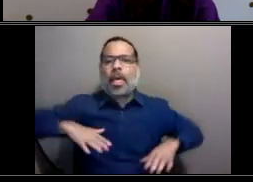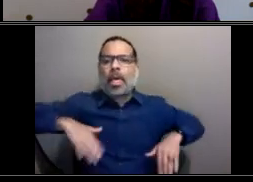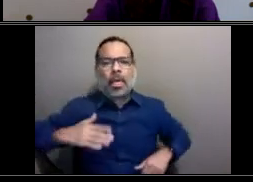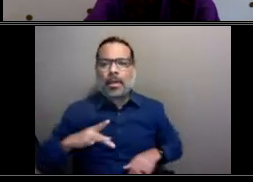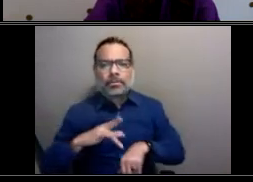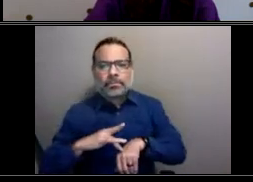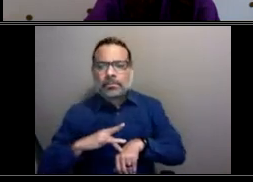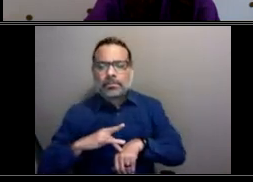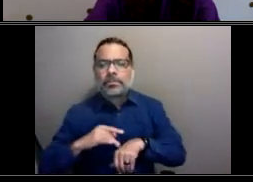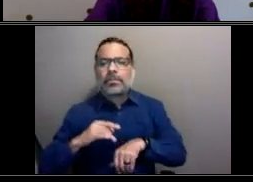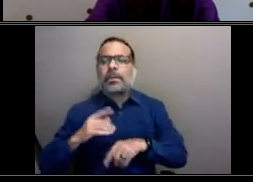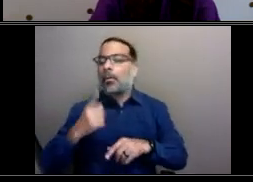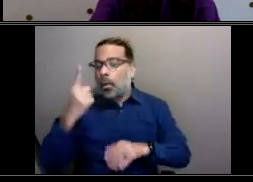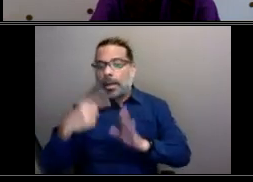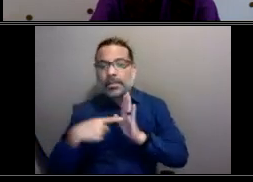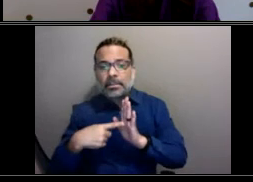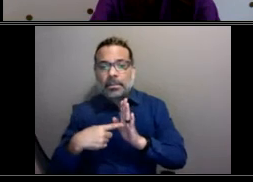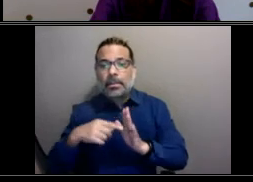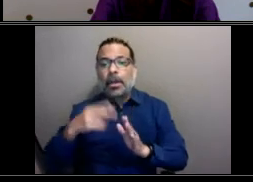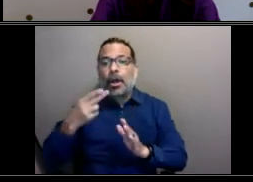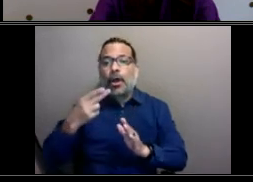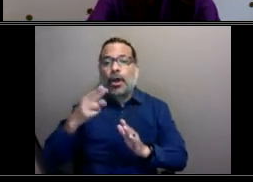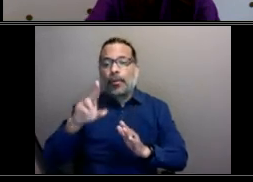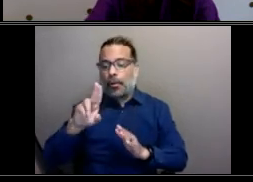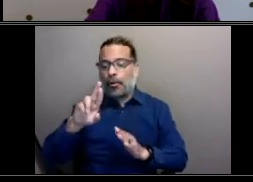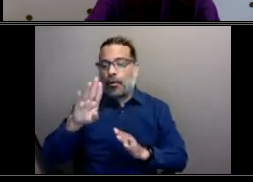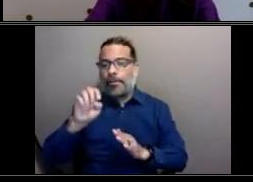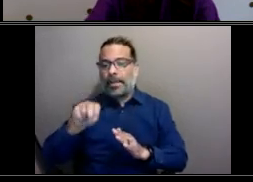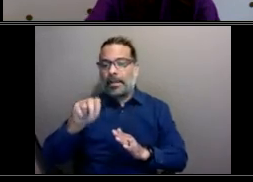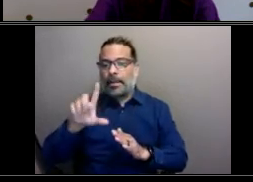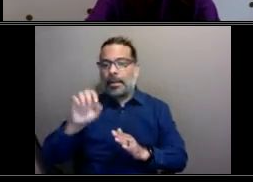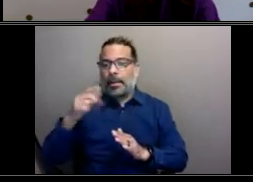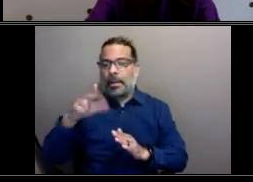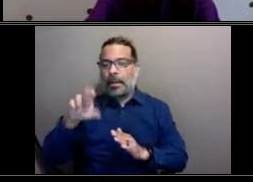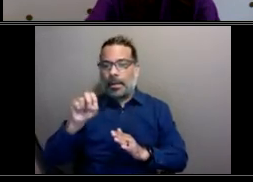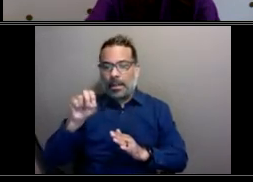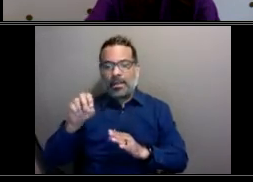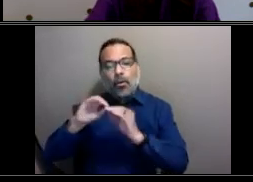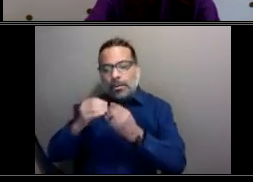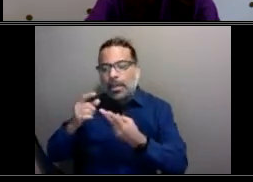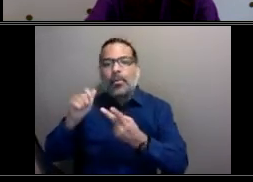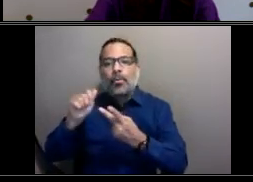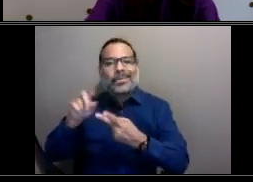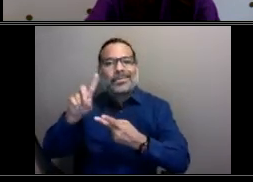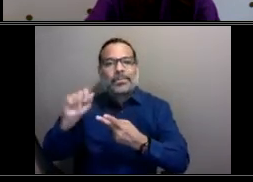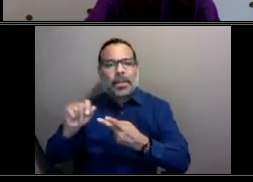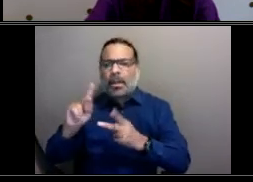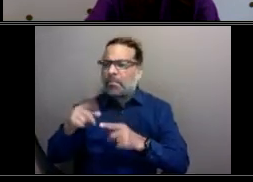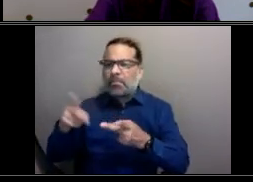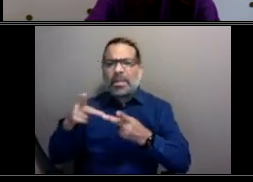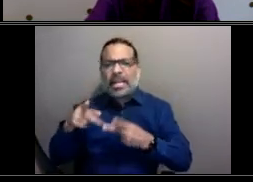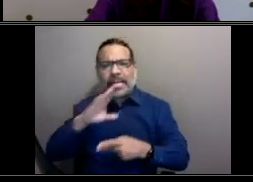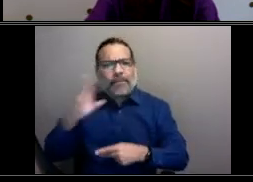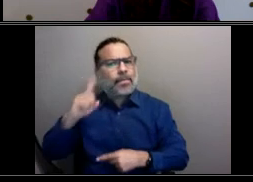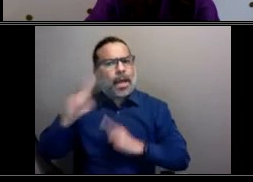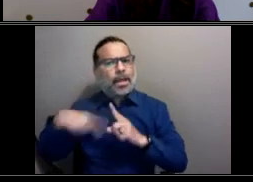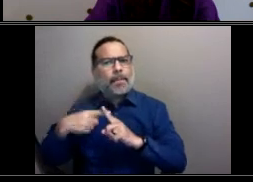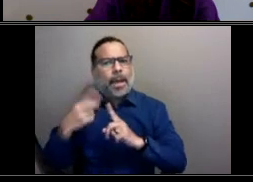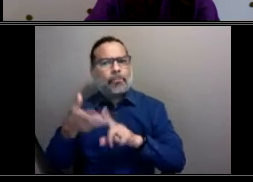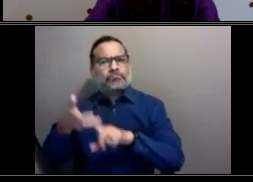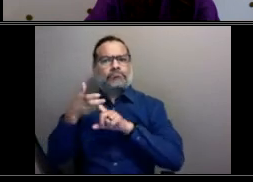being the Urban League, the Organization with Disabilities, places that they've never thought of recruiting from people